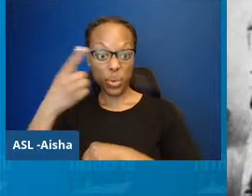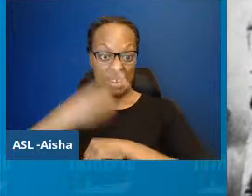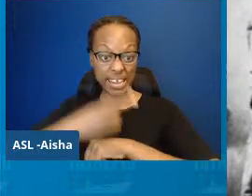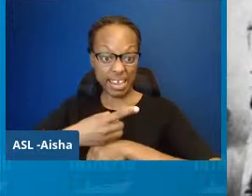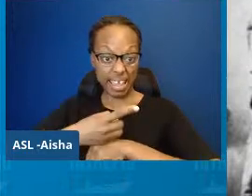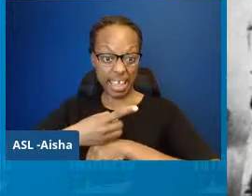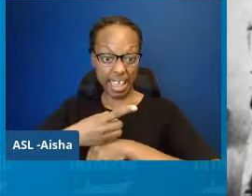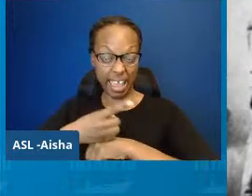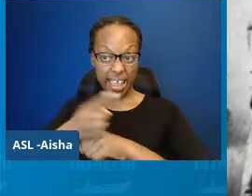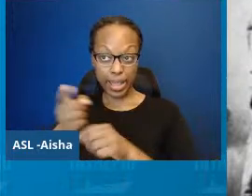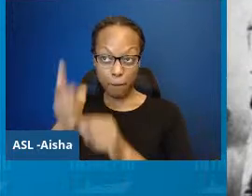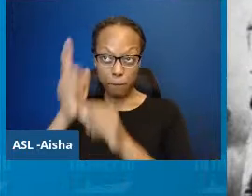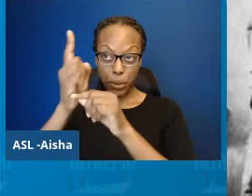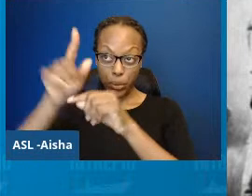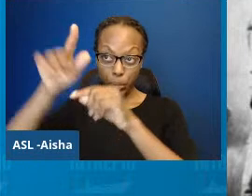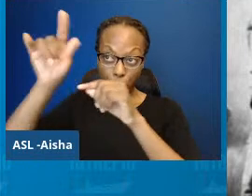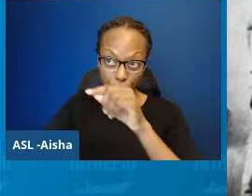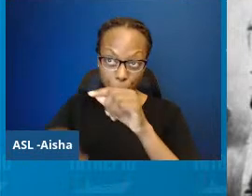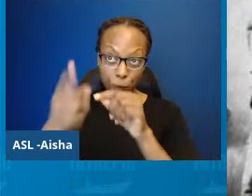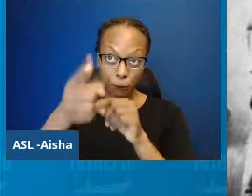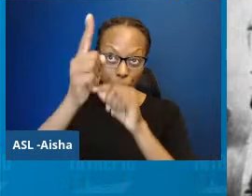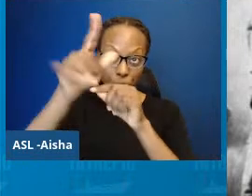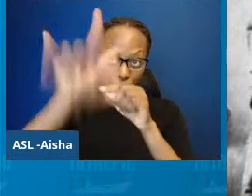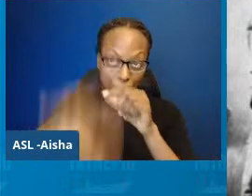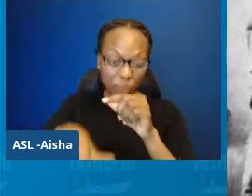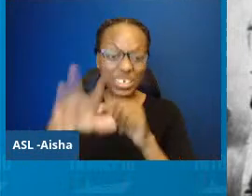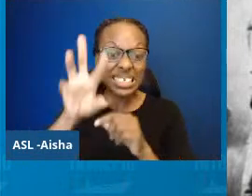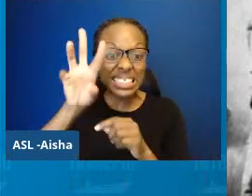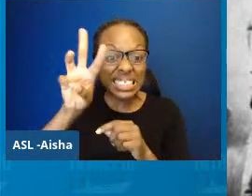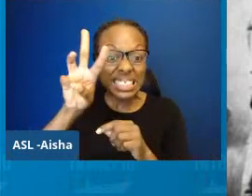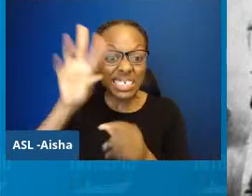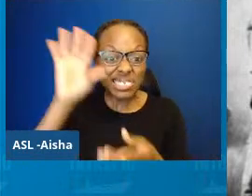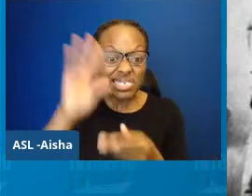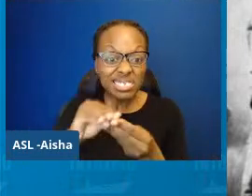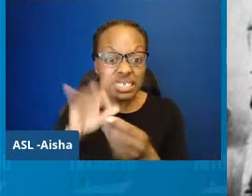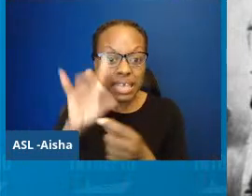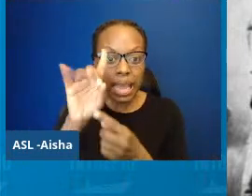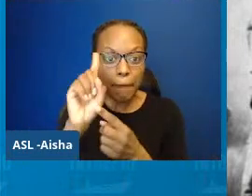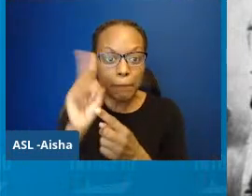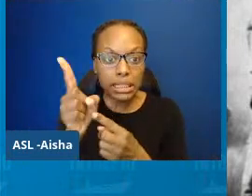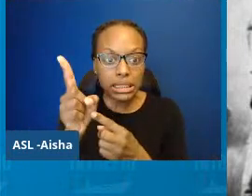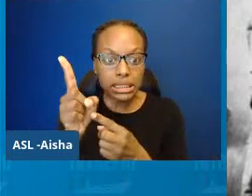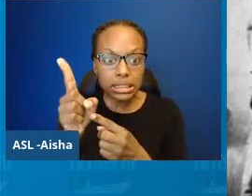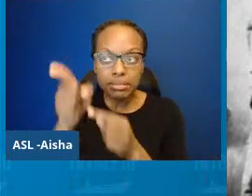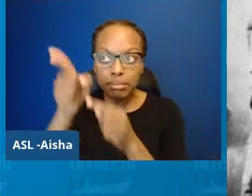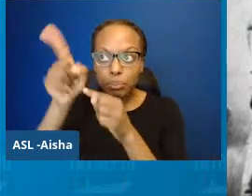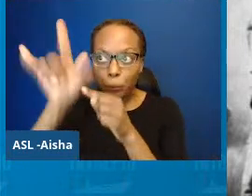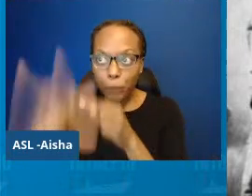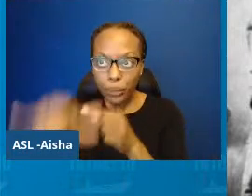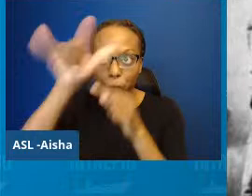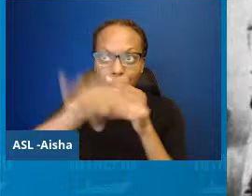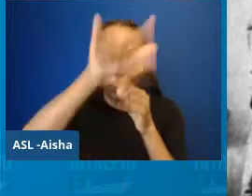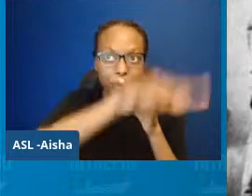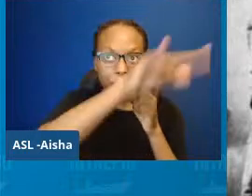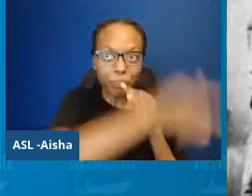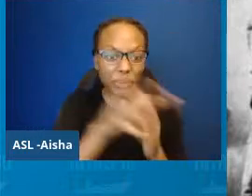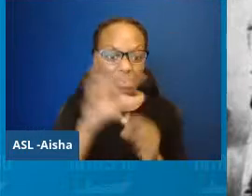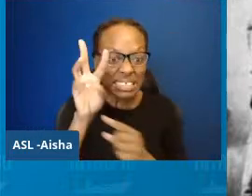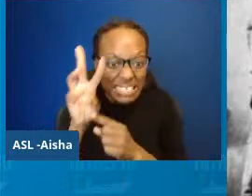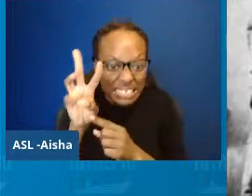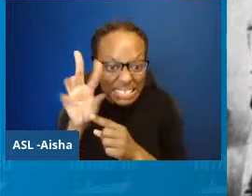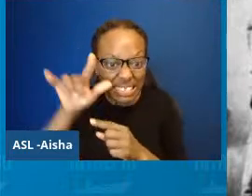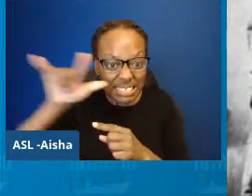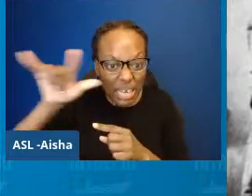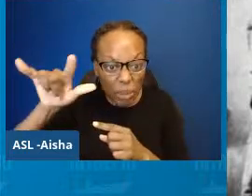different aircraft in 8 minutes. That was incredible. And so we like to tell